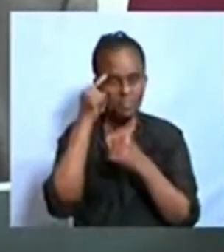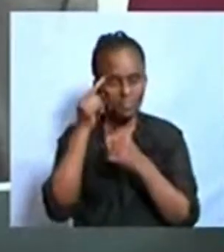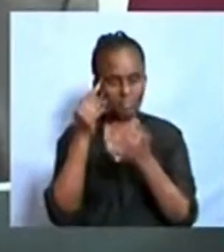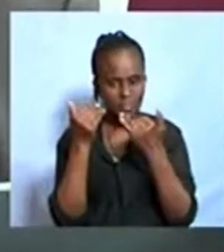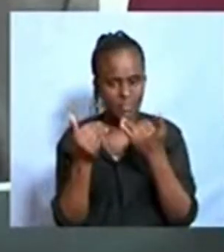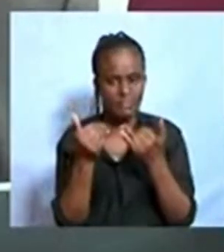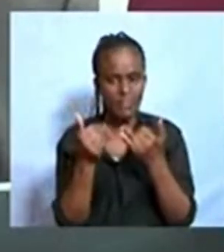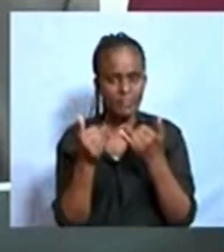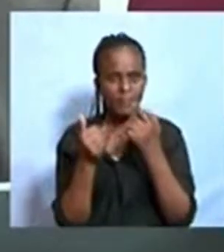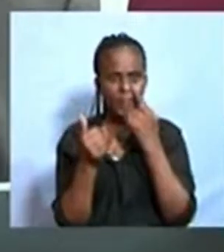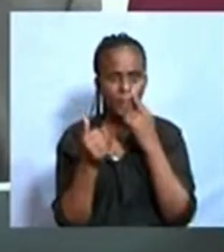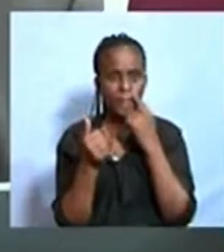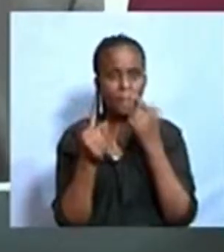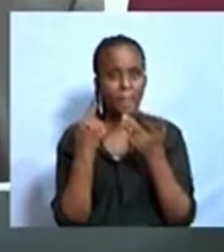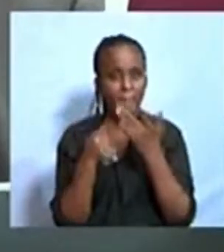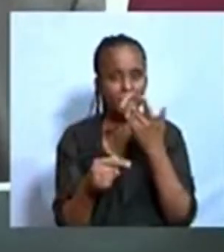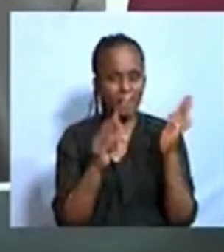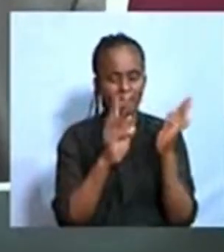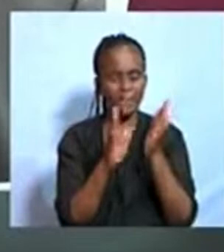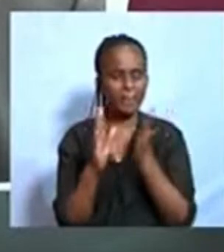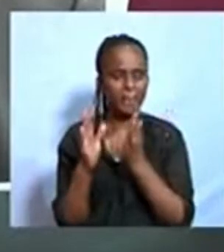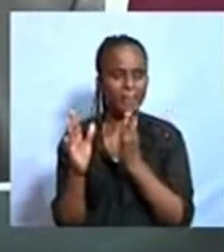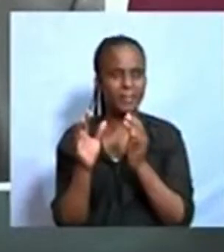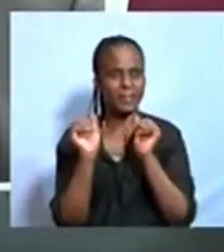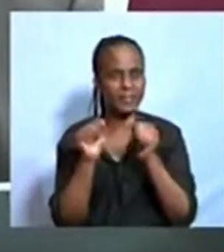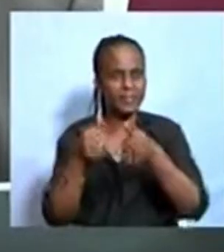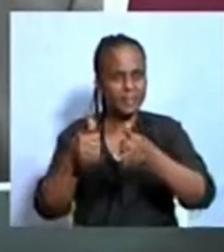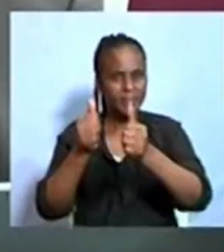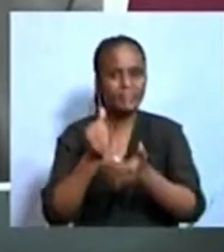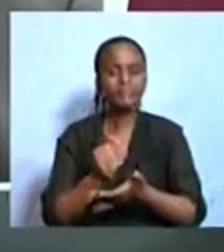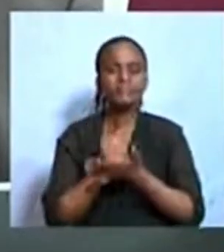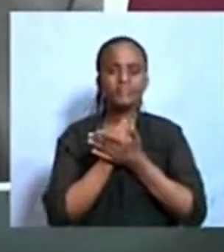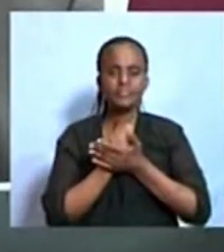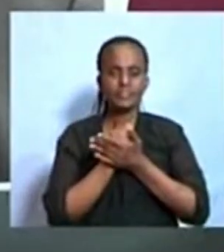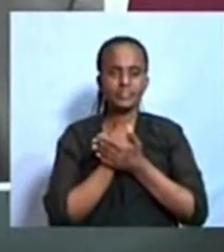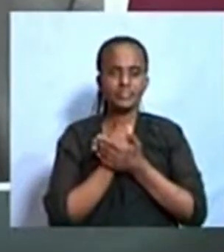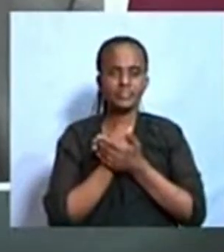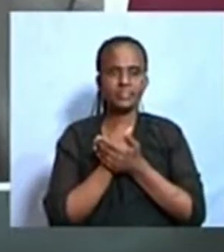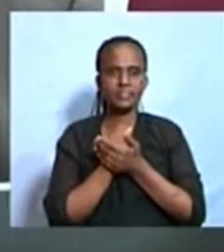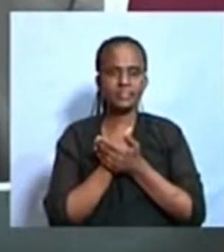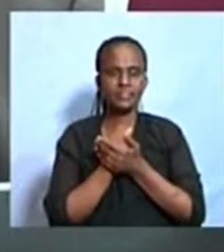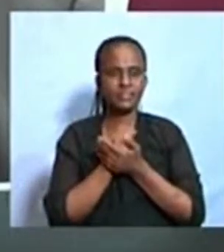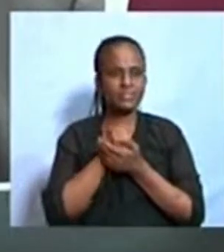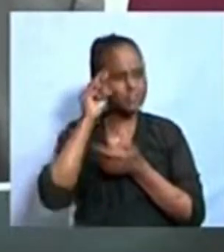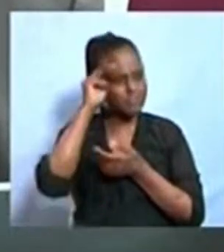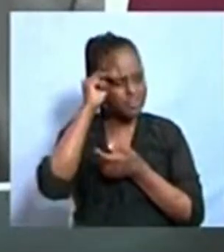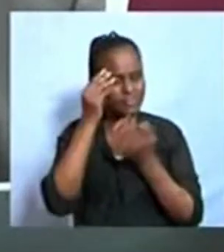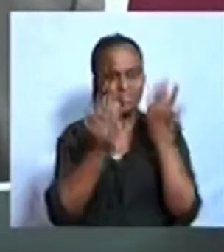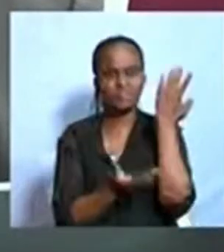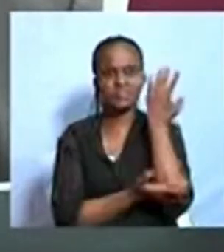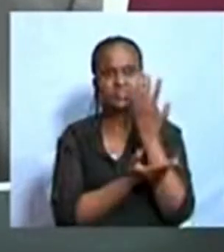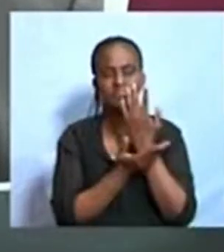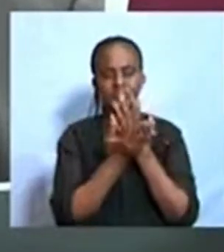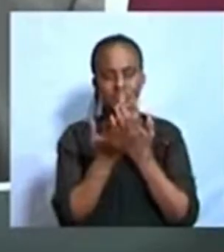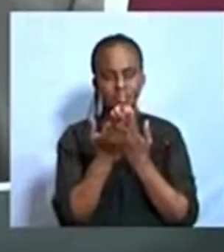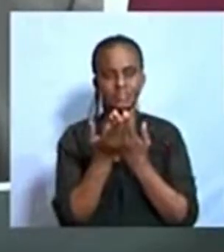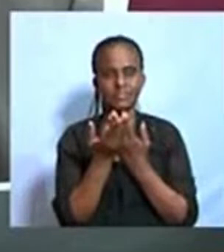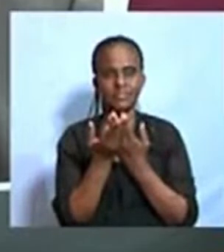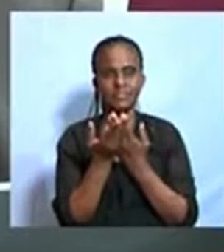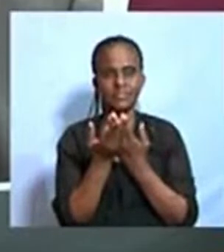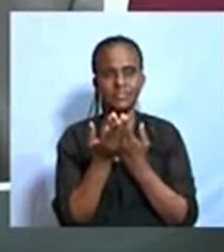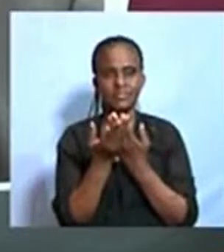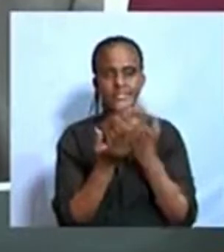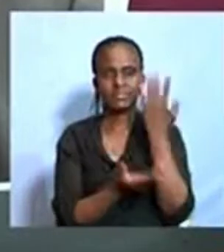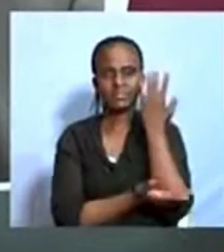currently. What mechanisms can you help for the ministry to improve the burn rate